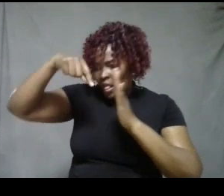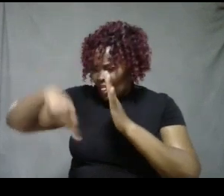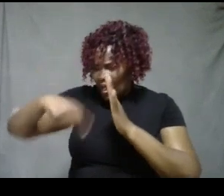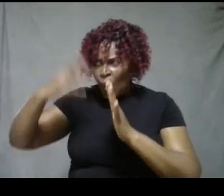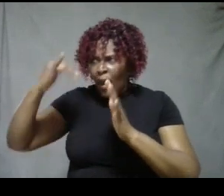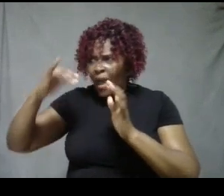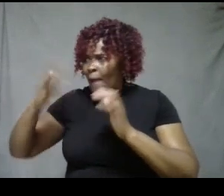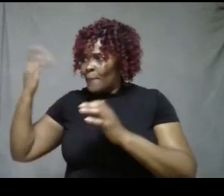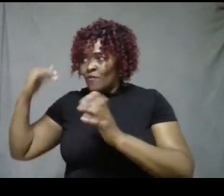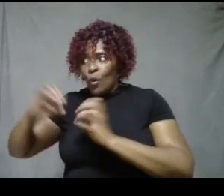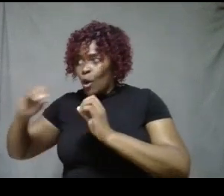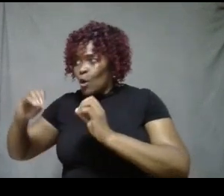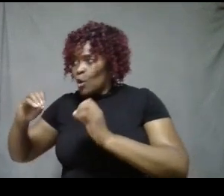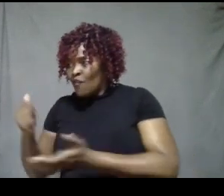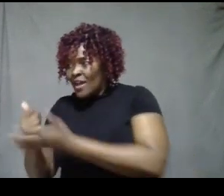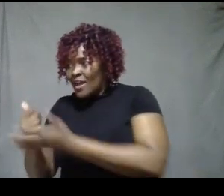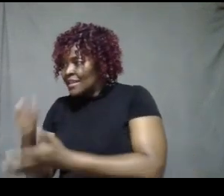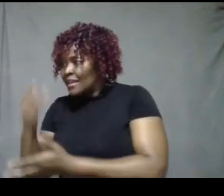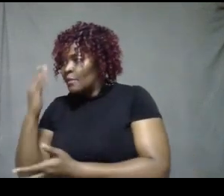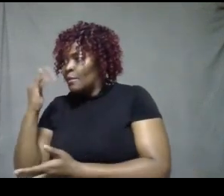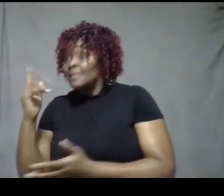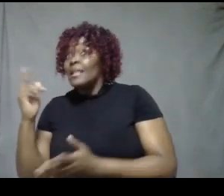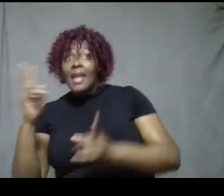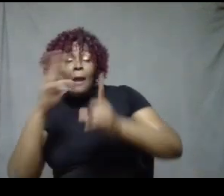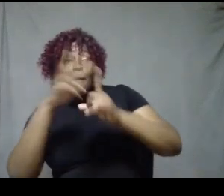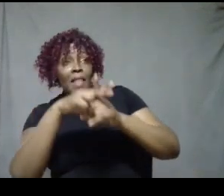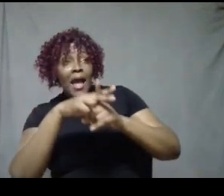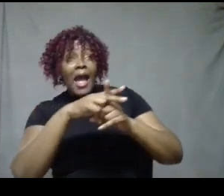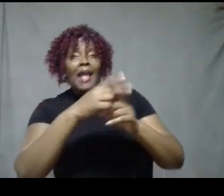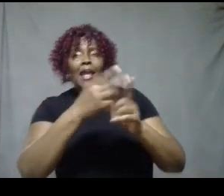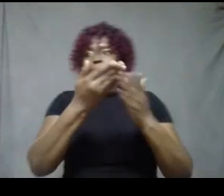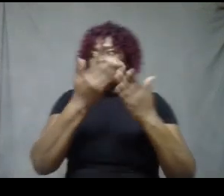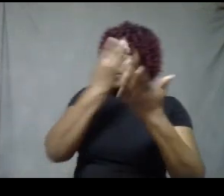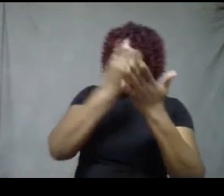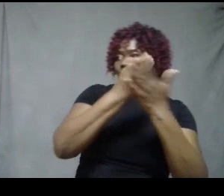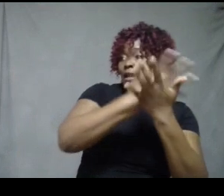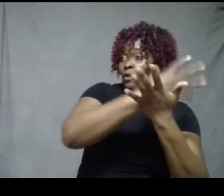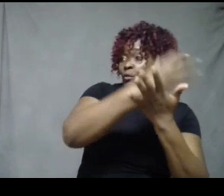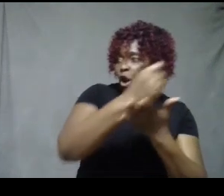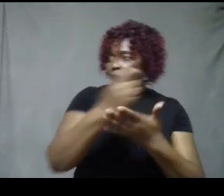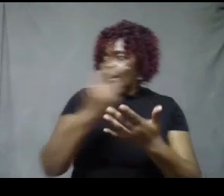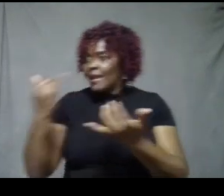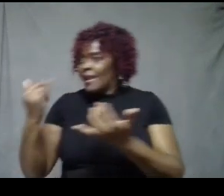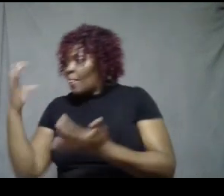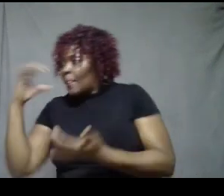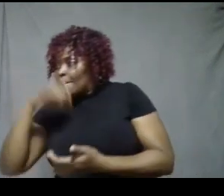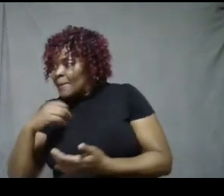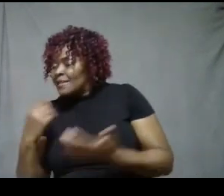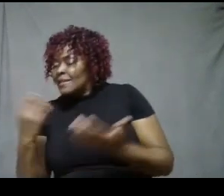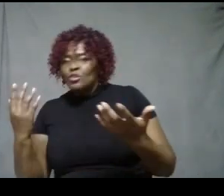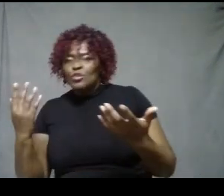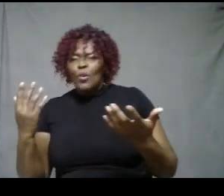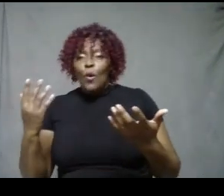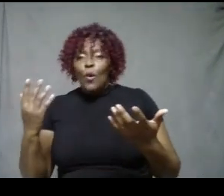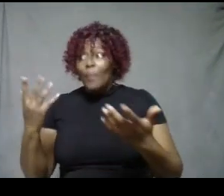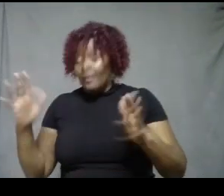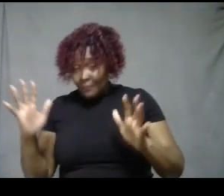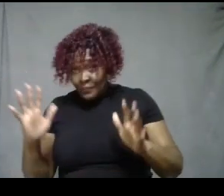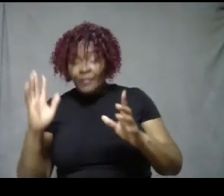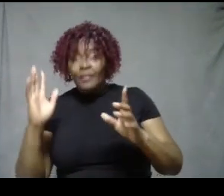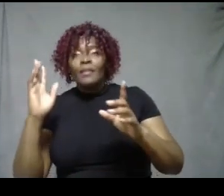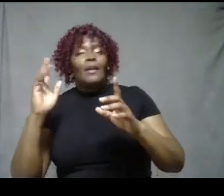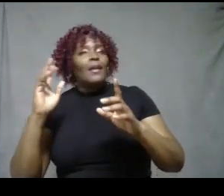any funding? Did they apply and the funding was run out and they were missed, or did they not apply, or did they apply and